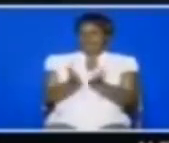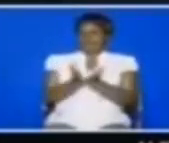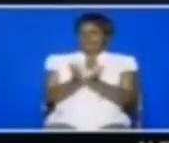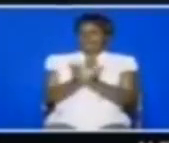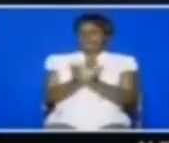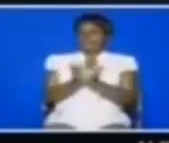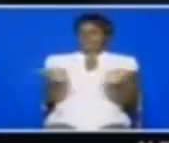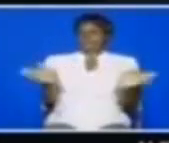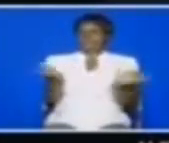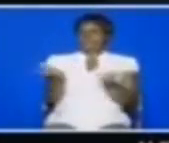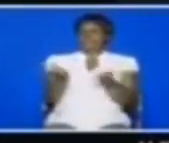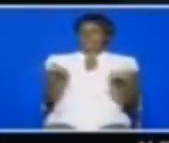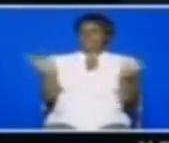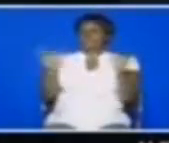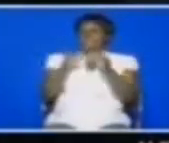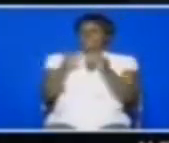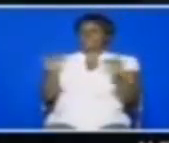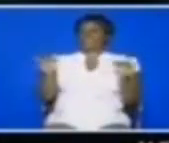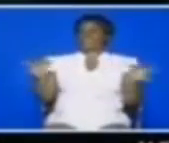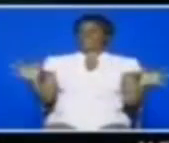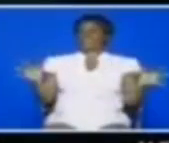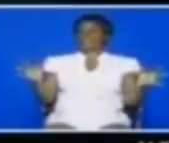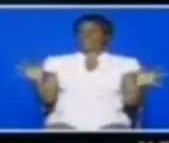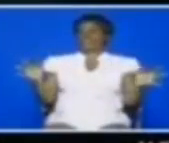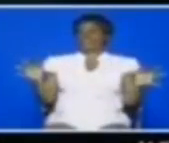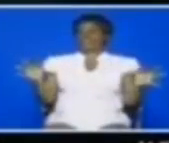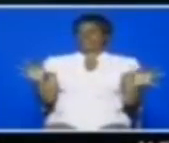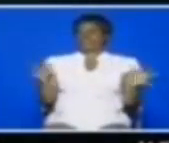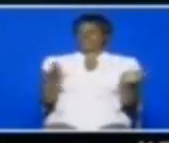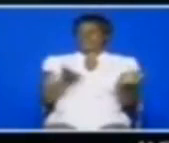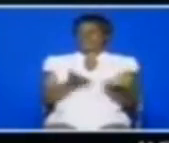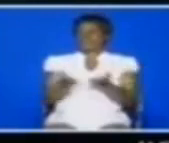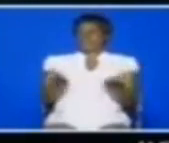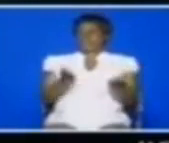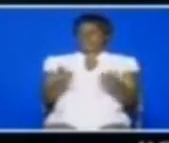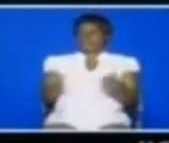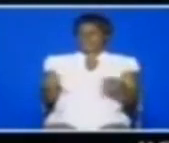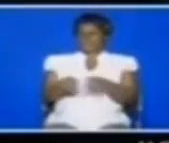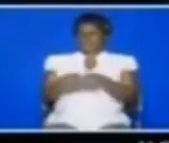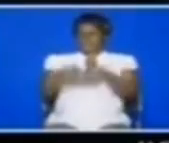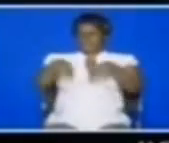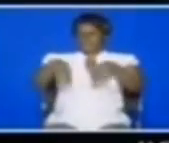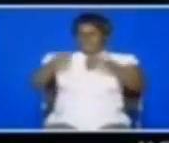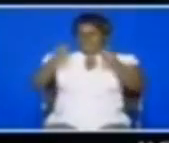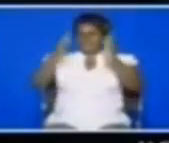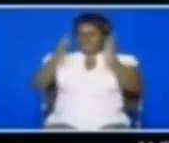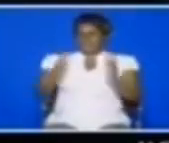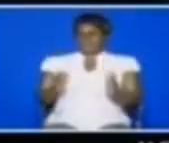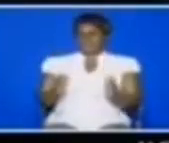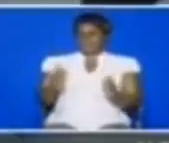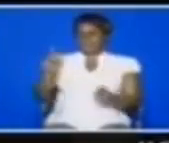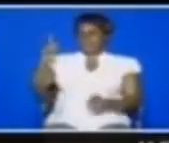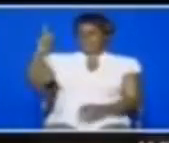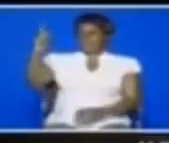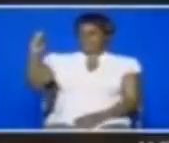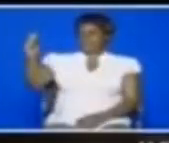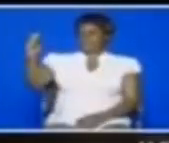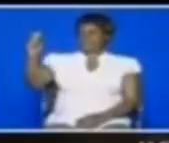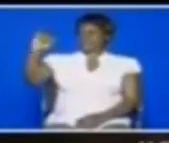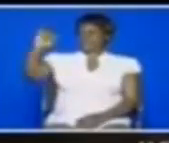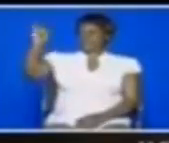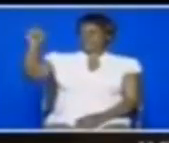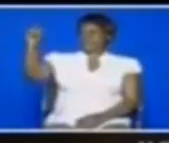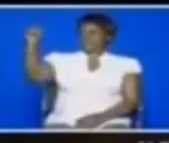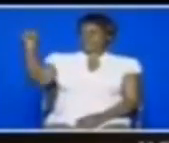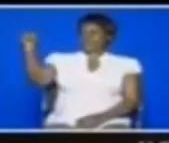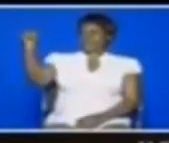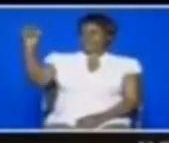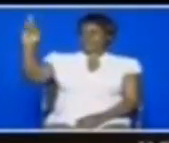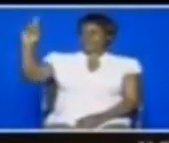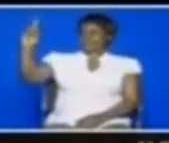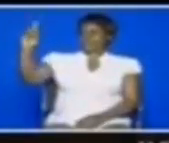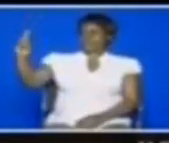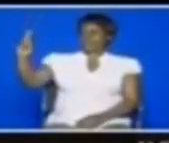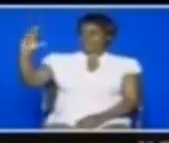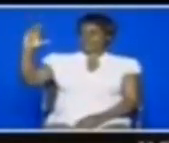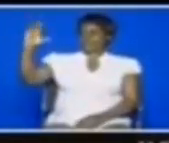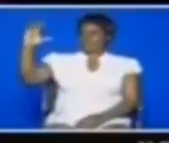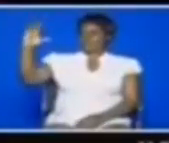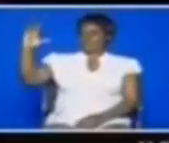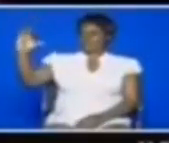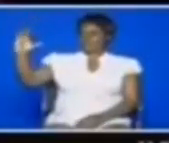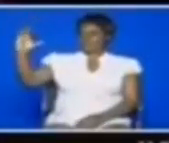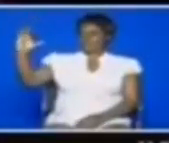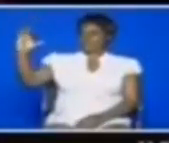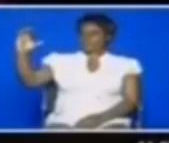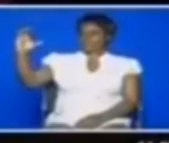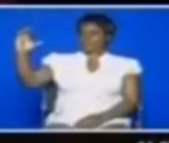public service whose climax came when he served as a chairman for the Truth, Justice and Reconciliation Commission,